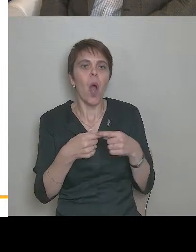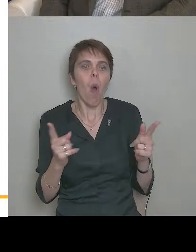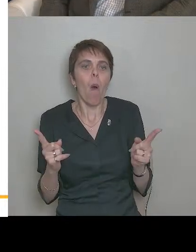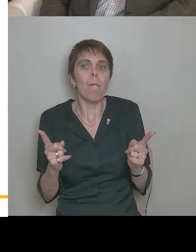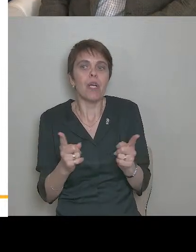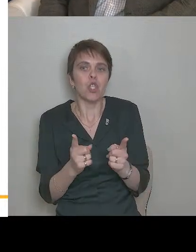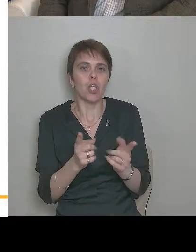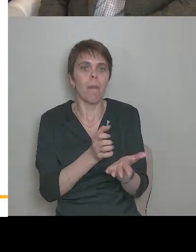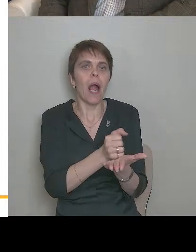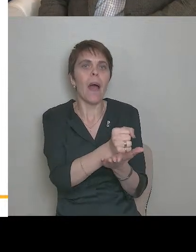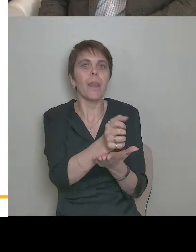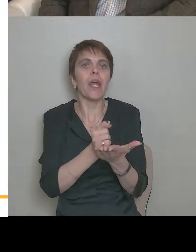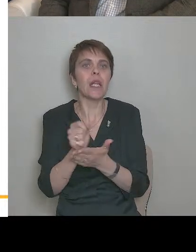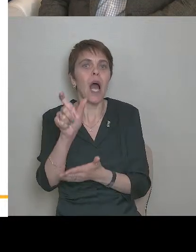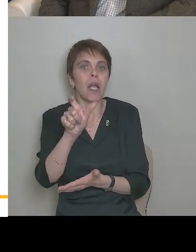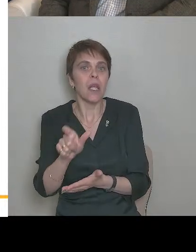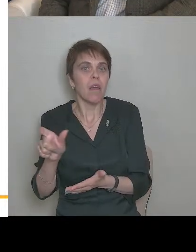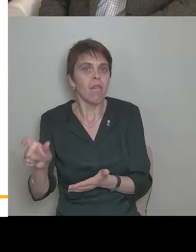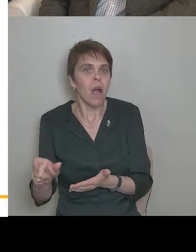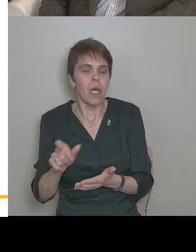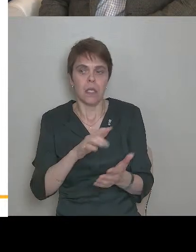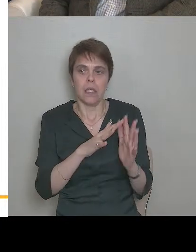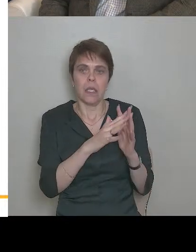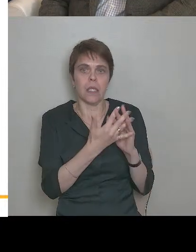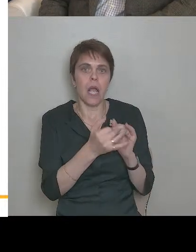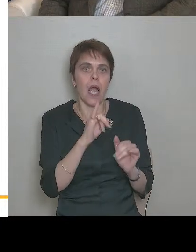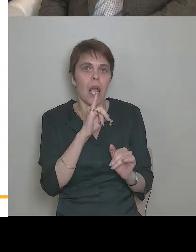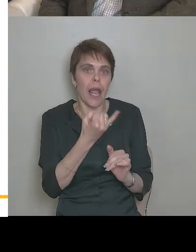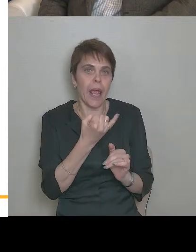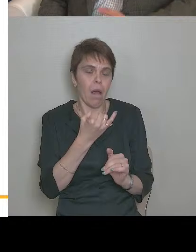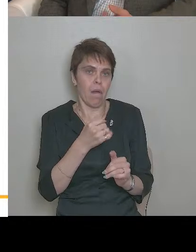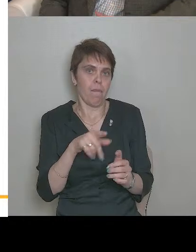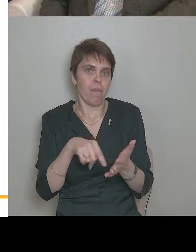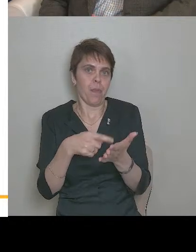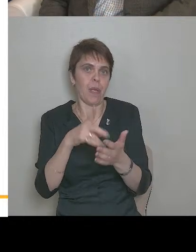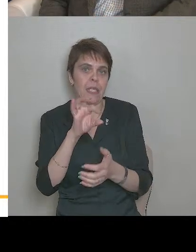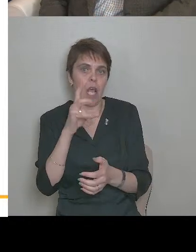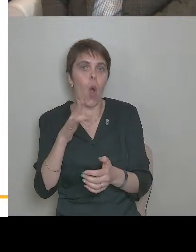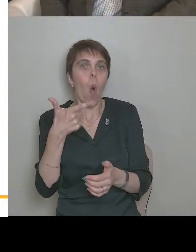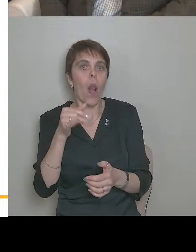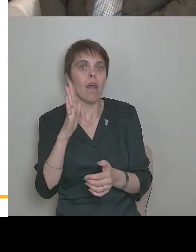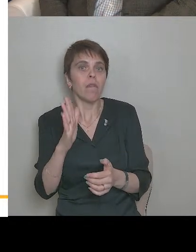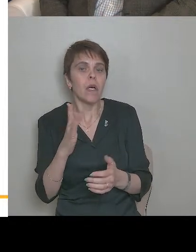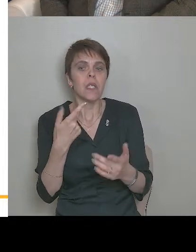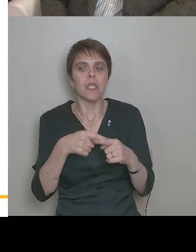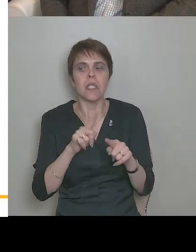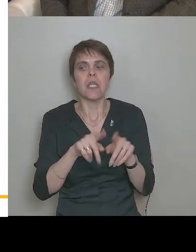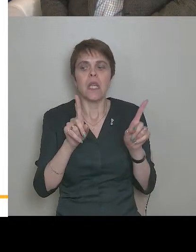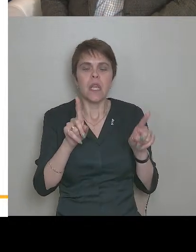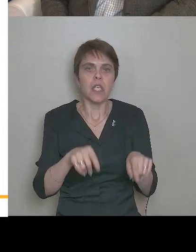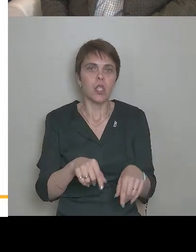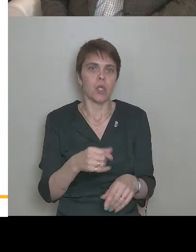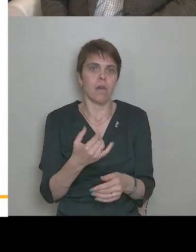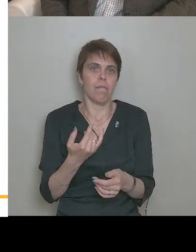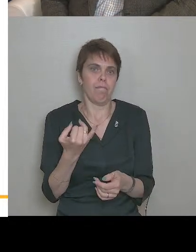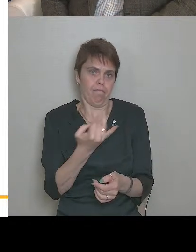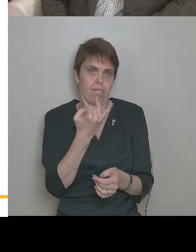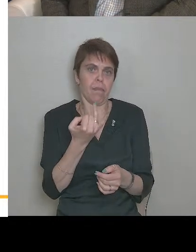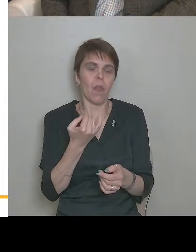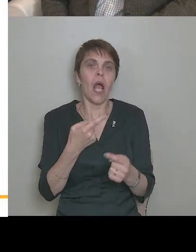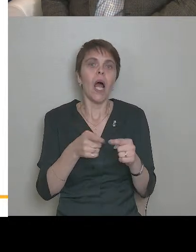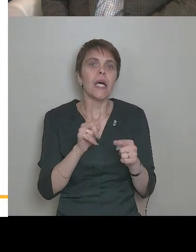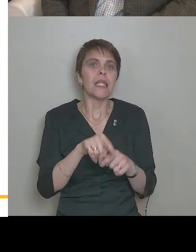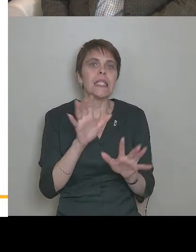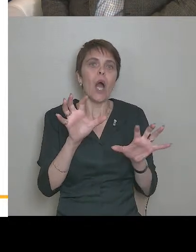important. This is the limiting number of candidates to the position of the mayors. And the story here is even